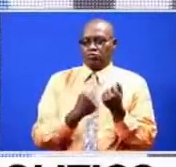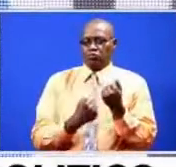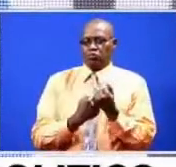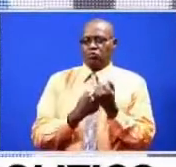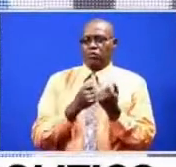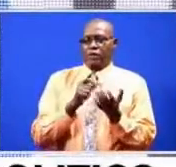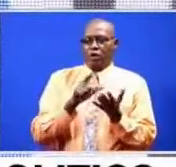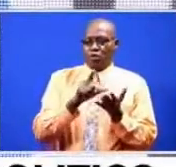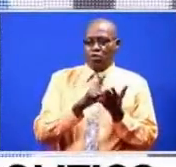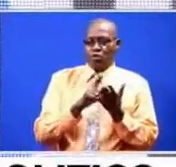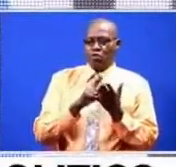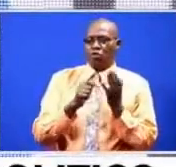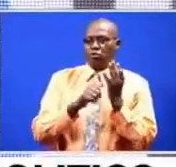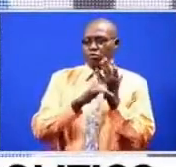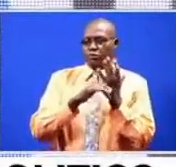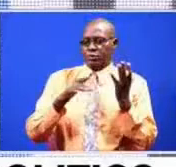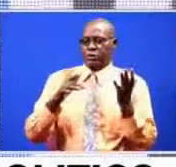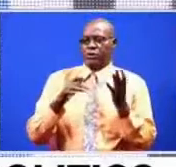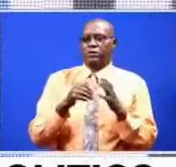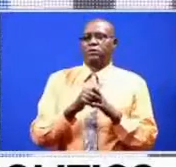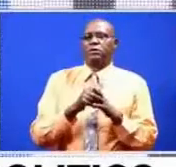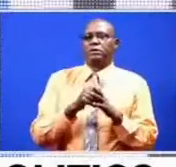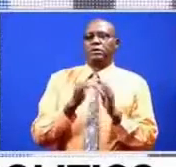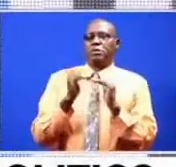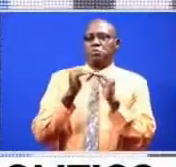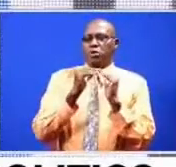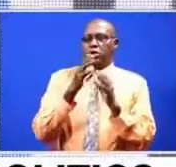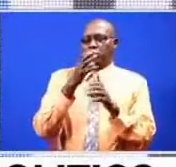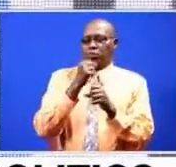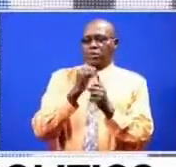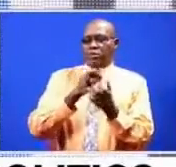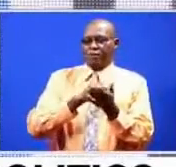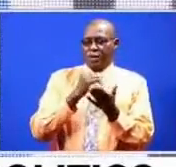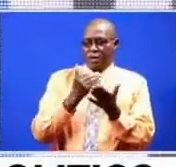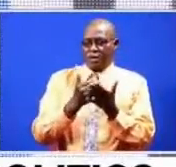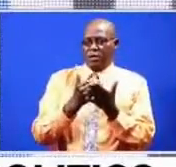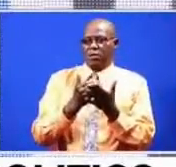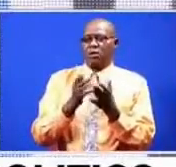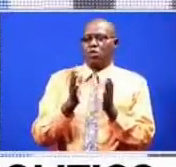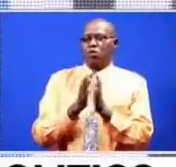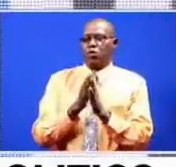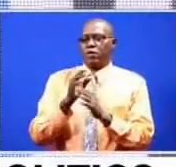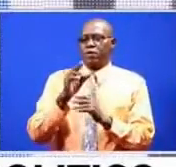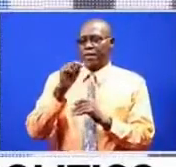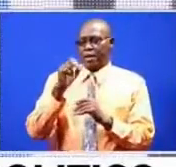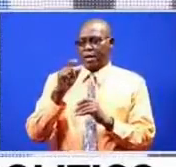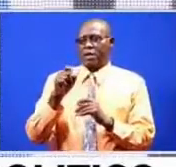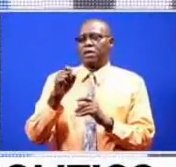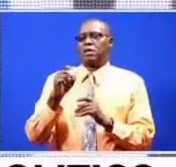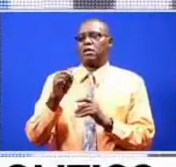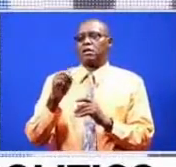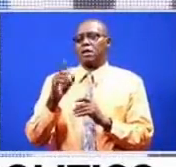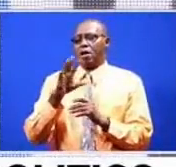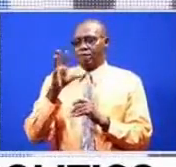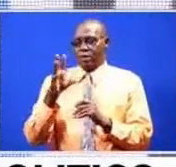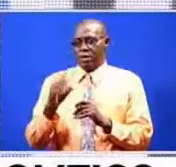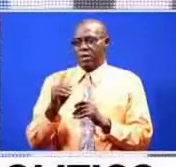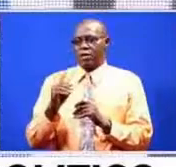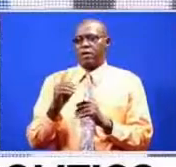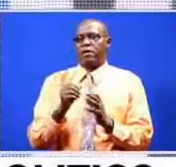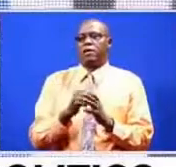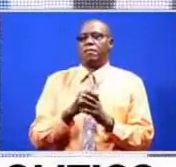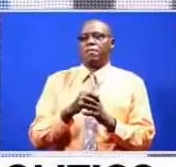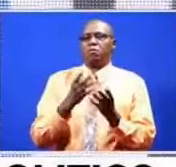win elections. Democracy Trust Fund, in partnership with the Echo Network Africa, led by Dr. Jennifer Riria,